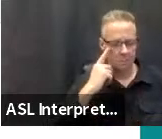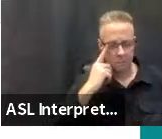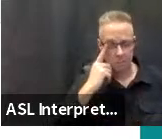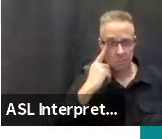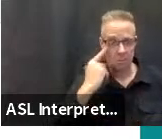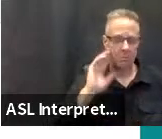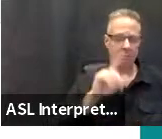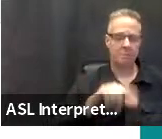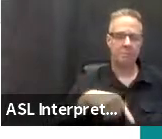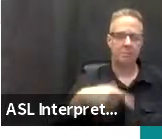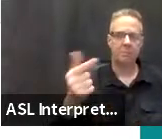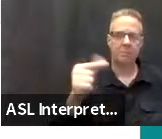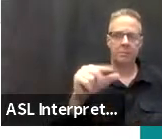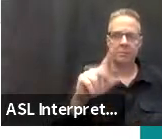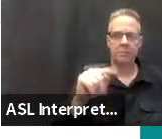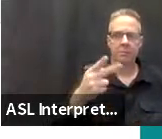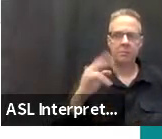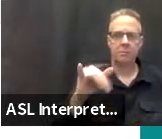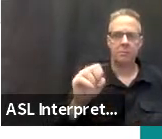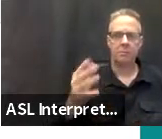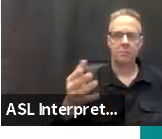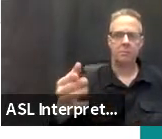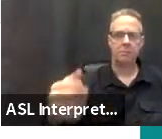to Guthrie. I think you had your hand up.